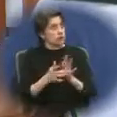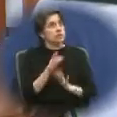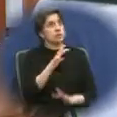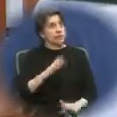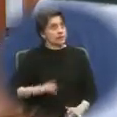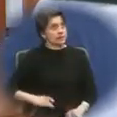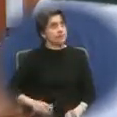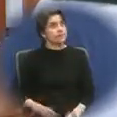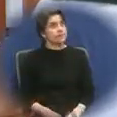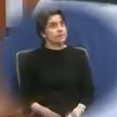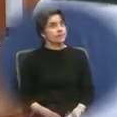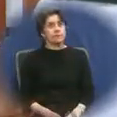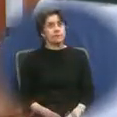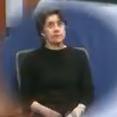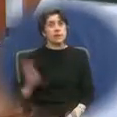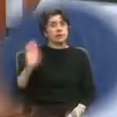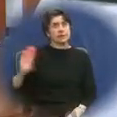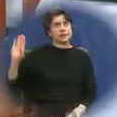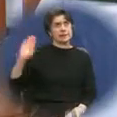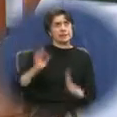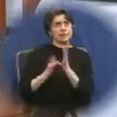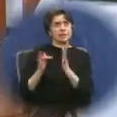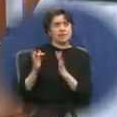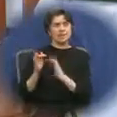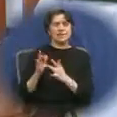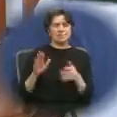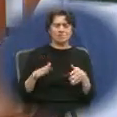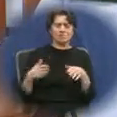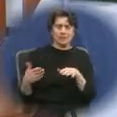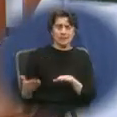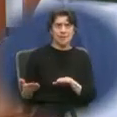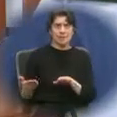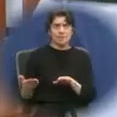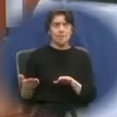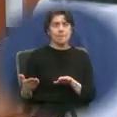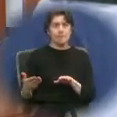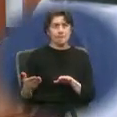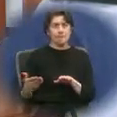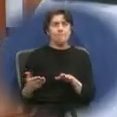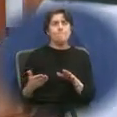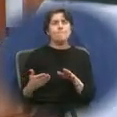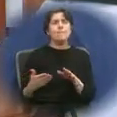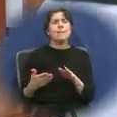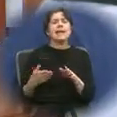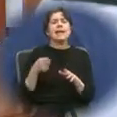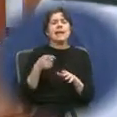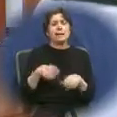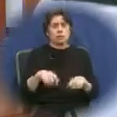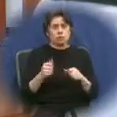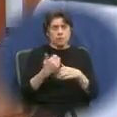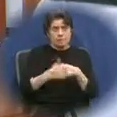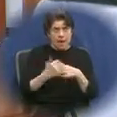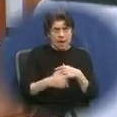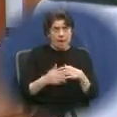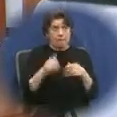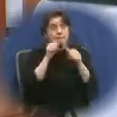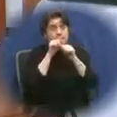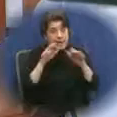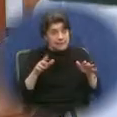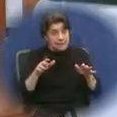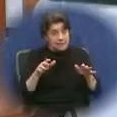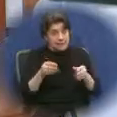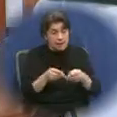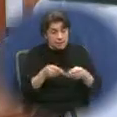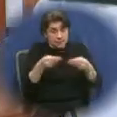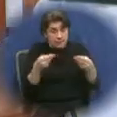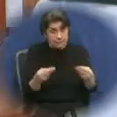Christ. At the time he was betrayed and entered willingly into his passion, he took bread and said the blessing. He broke the